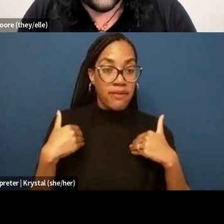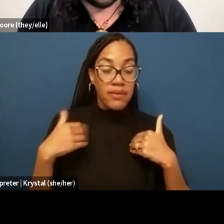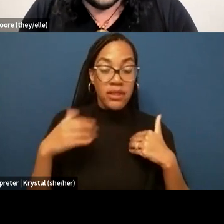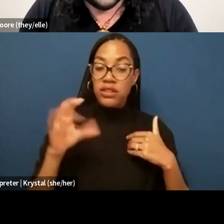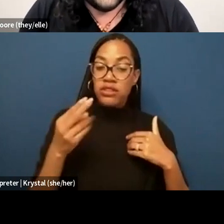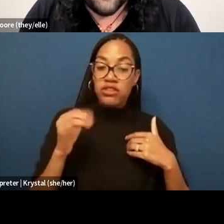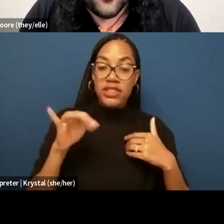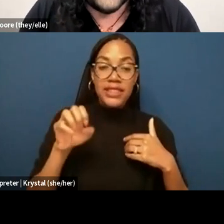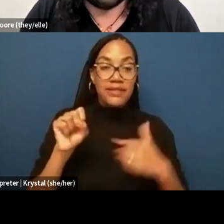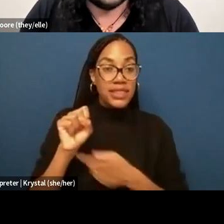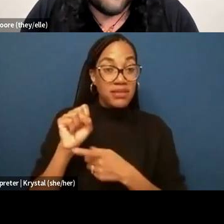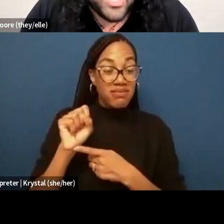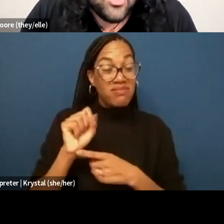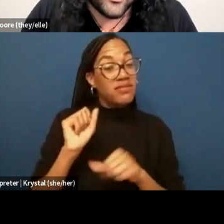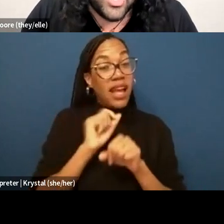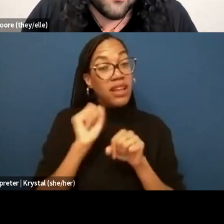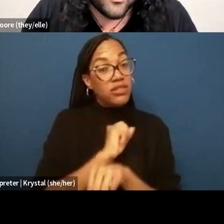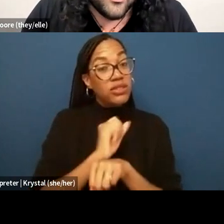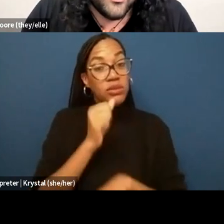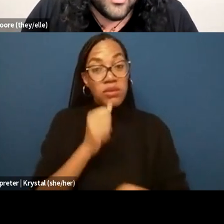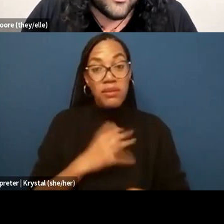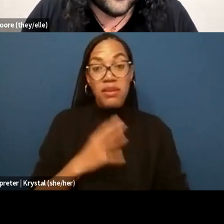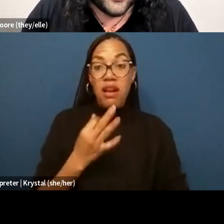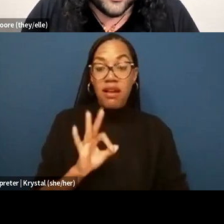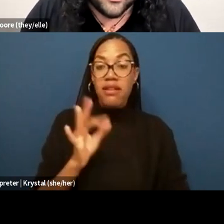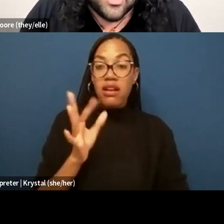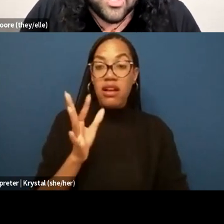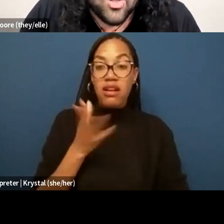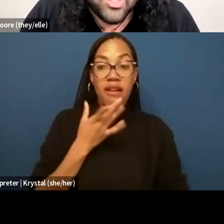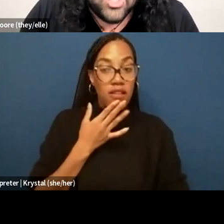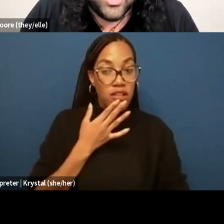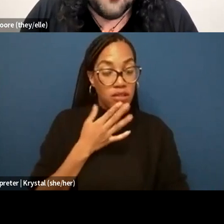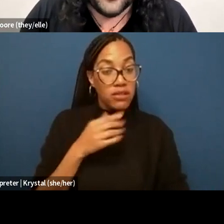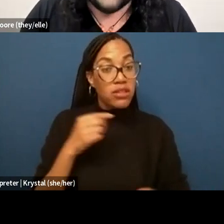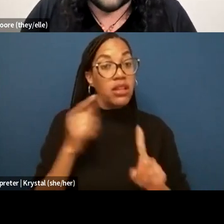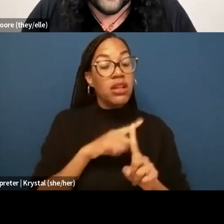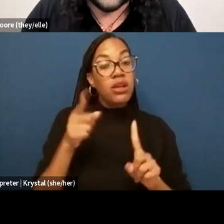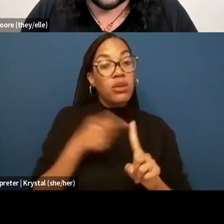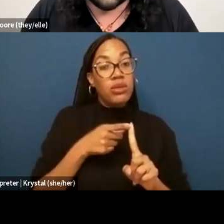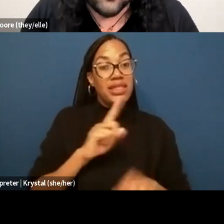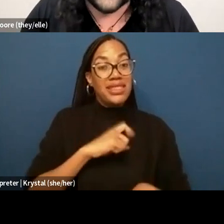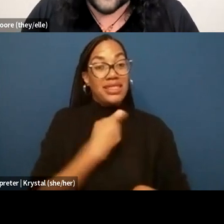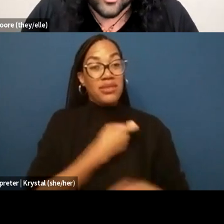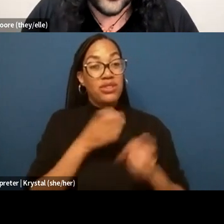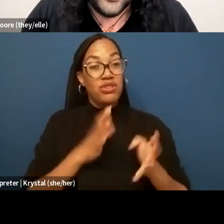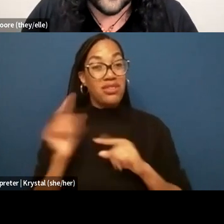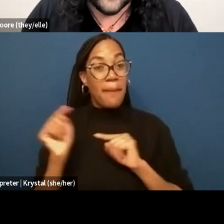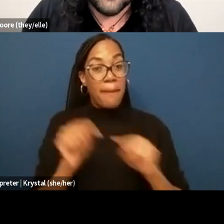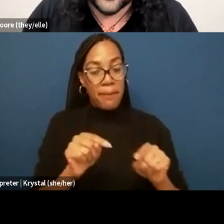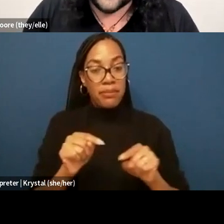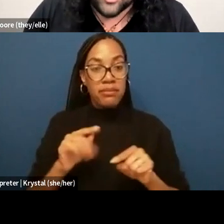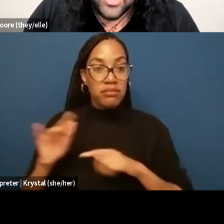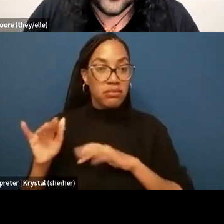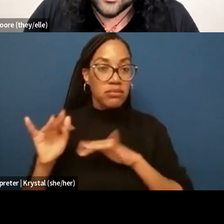women of color, really doing that work. And then when the Spaniards came in, a lot of that colonization came in, and we were hung in groups of 13